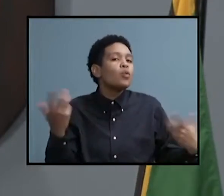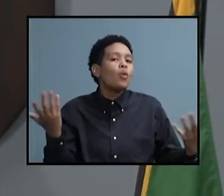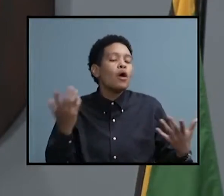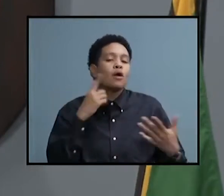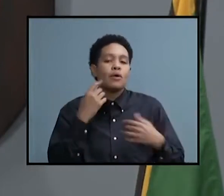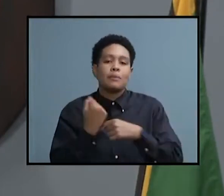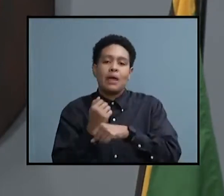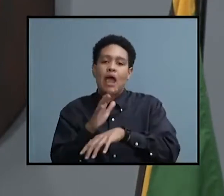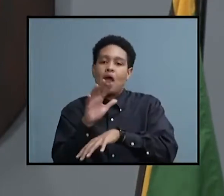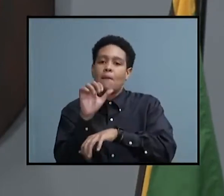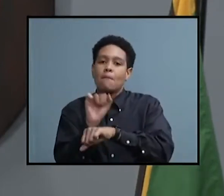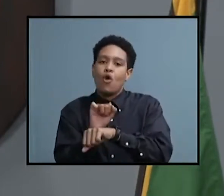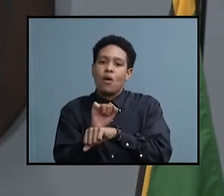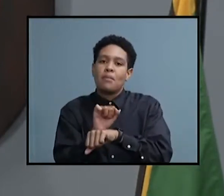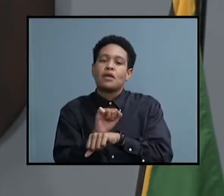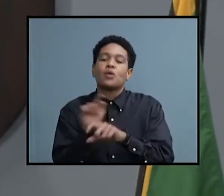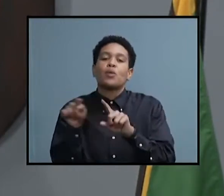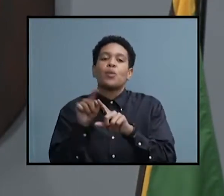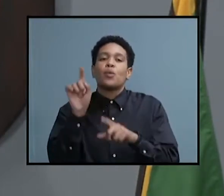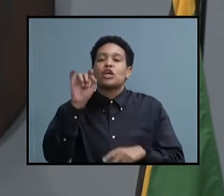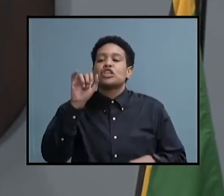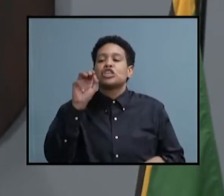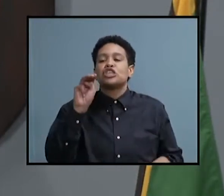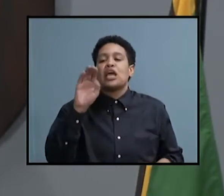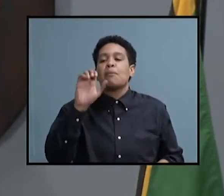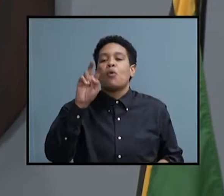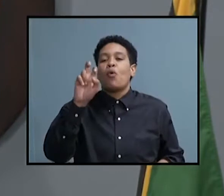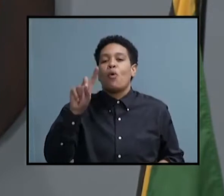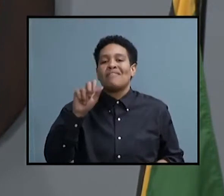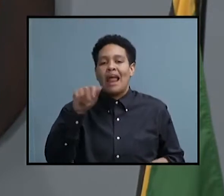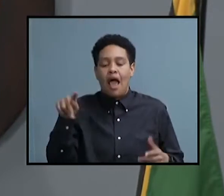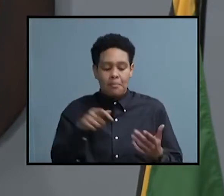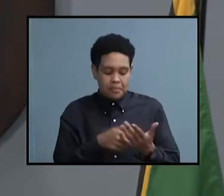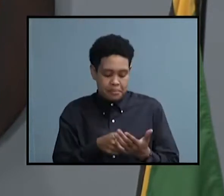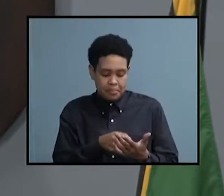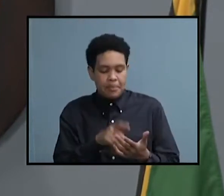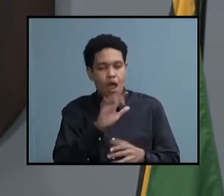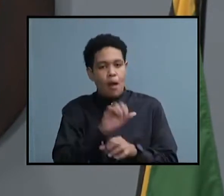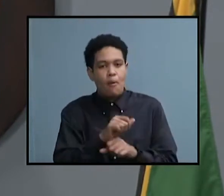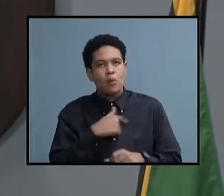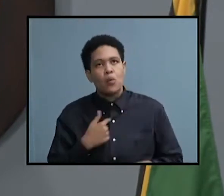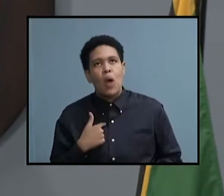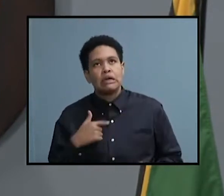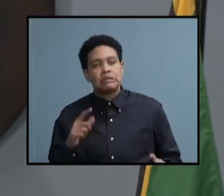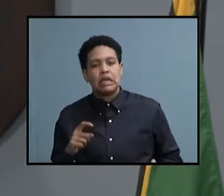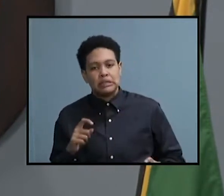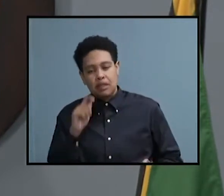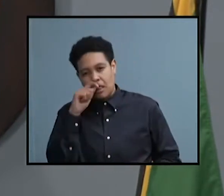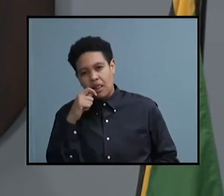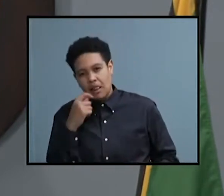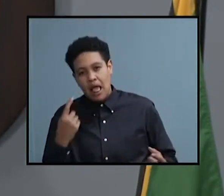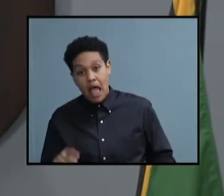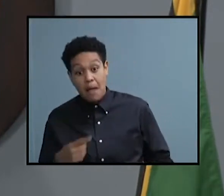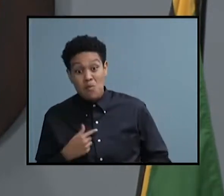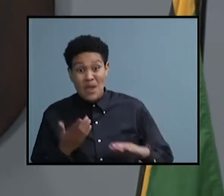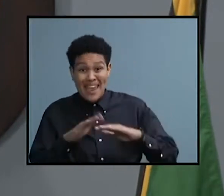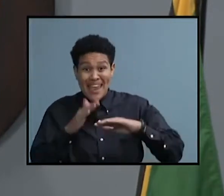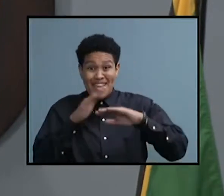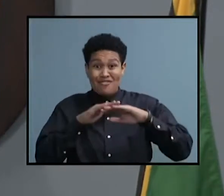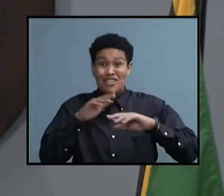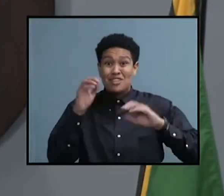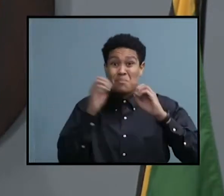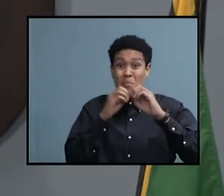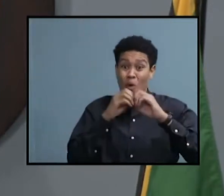an appointment on the Jam COVID app to be tested. As we increase the rate of repatriation